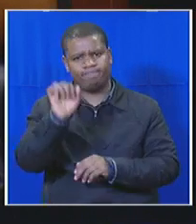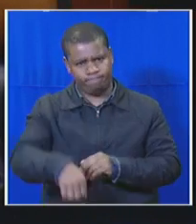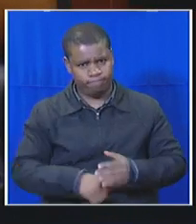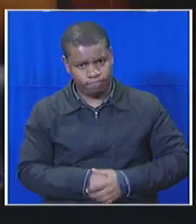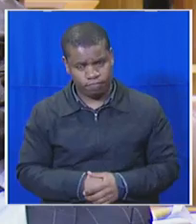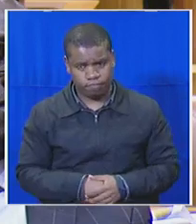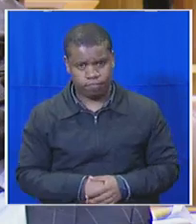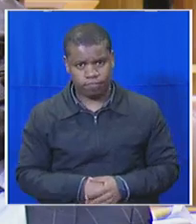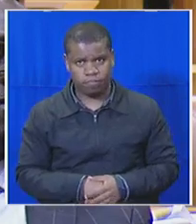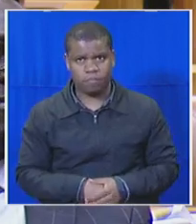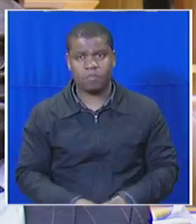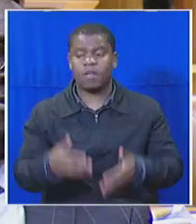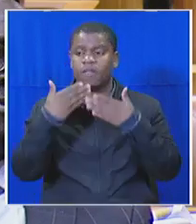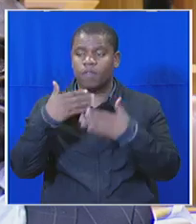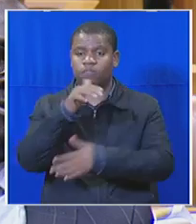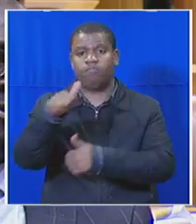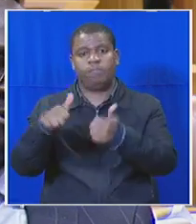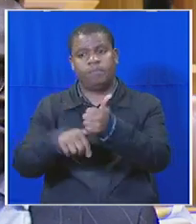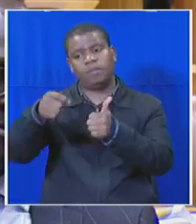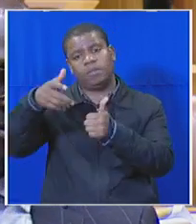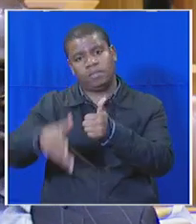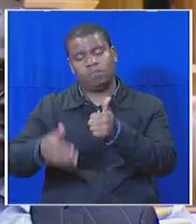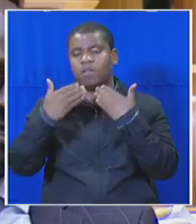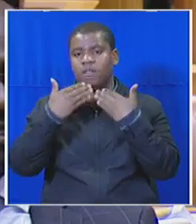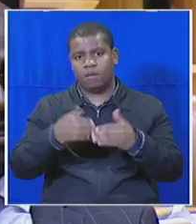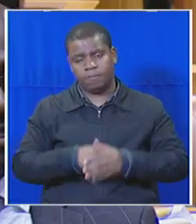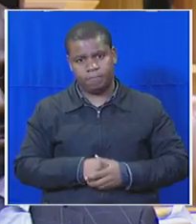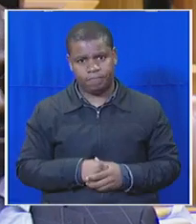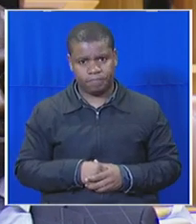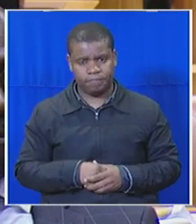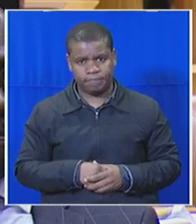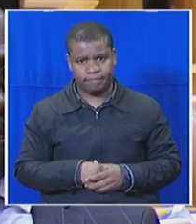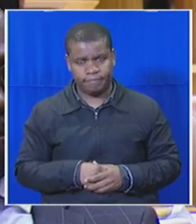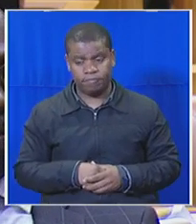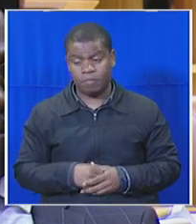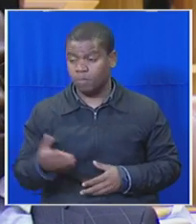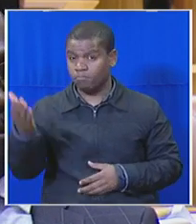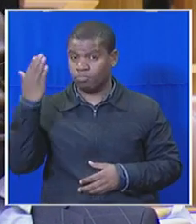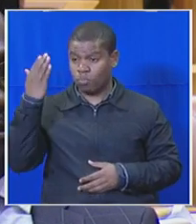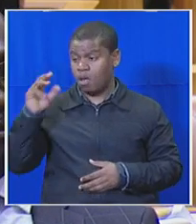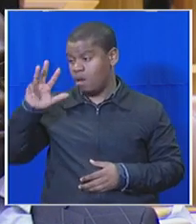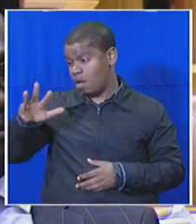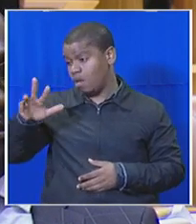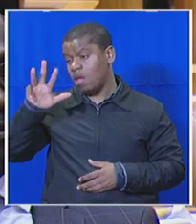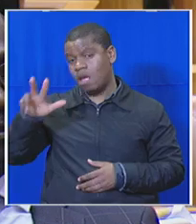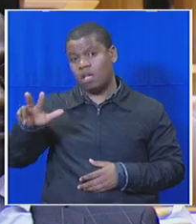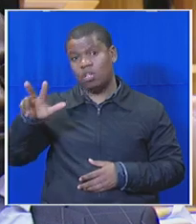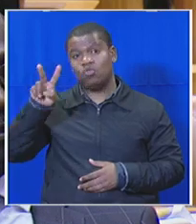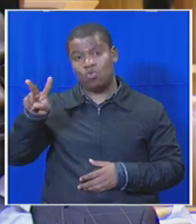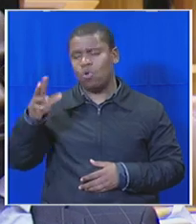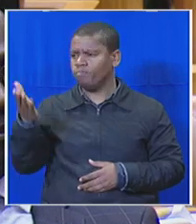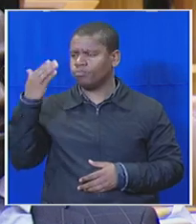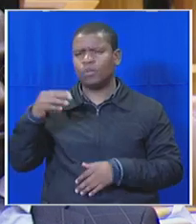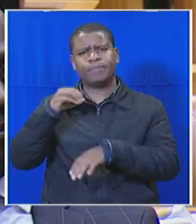Sondeto. Ke kwakunzima mos ngo-1982 elaa xesha silwela inkululeko